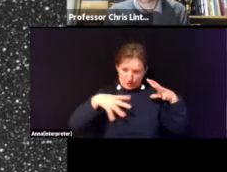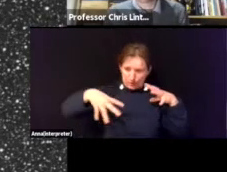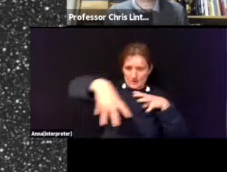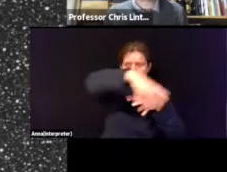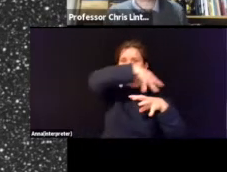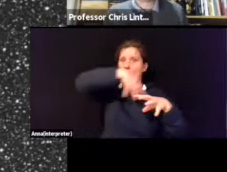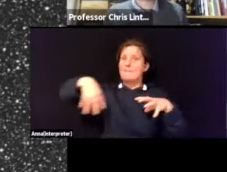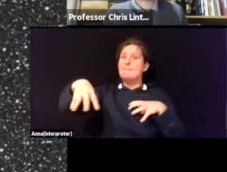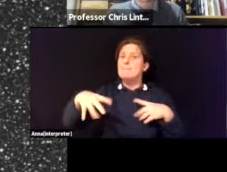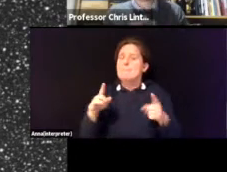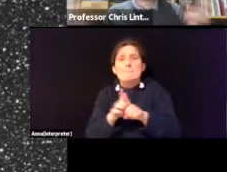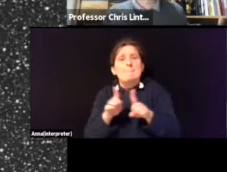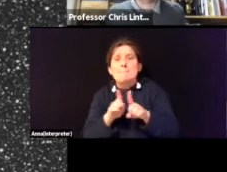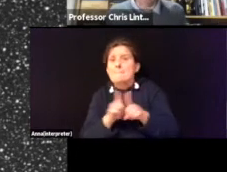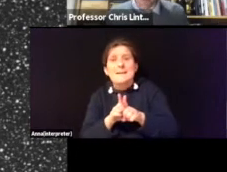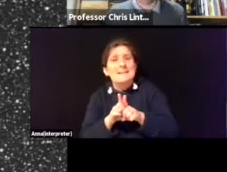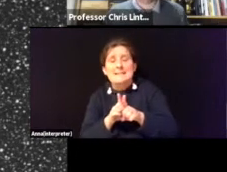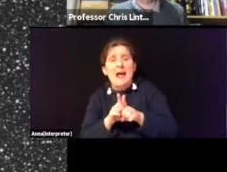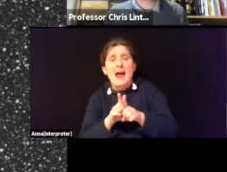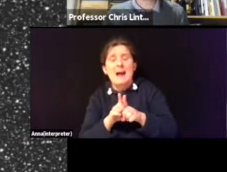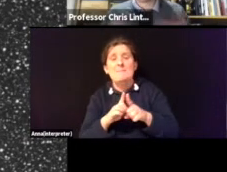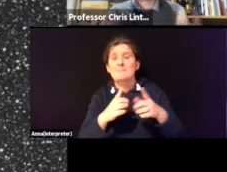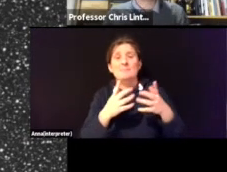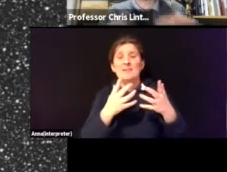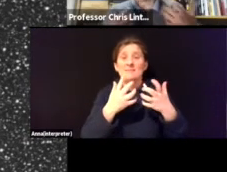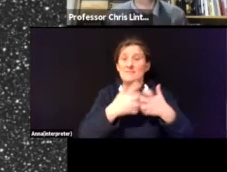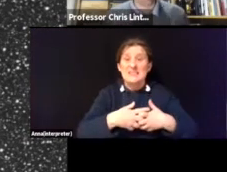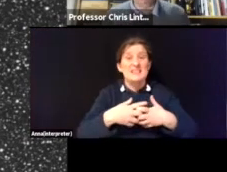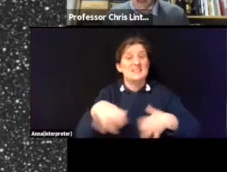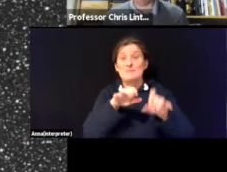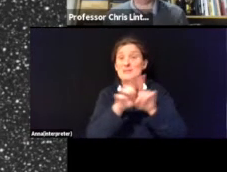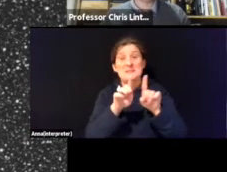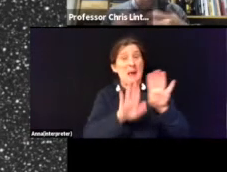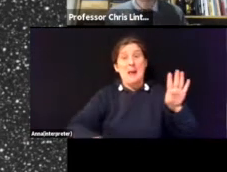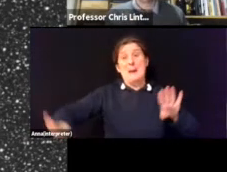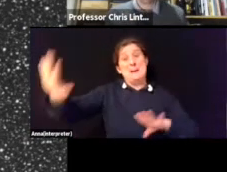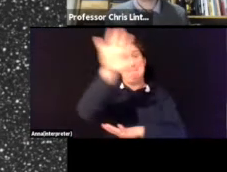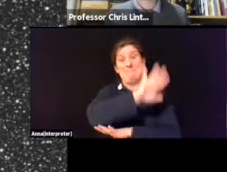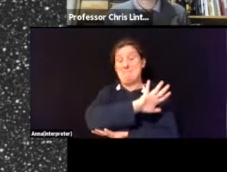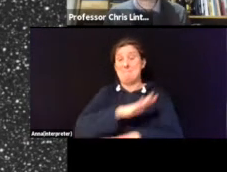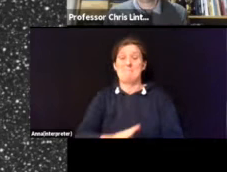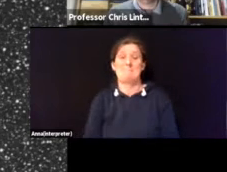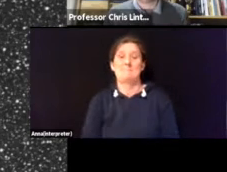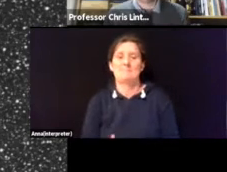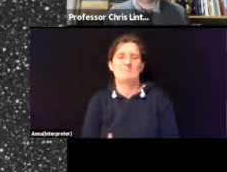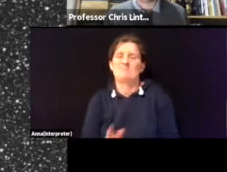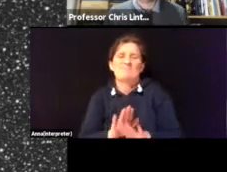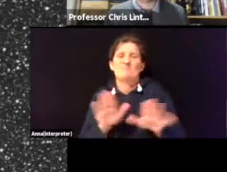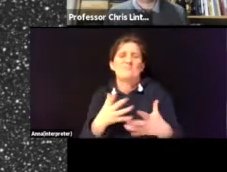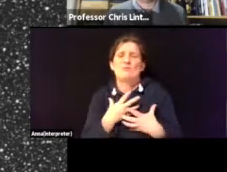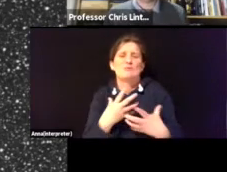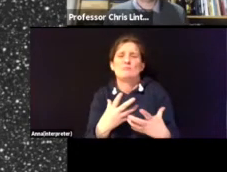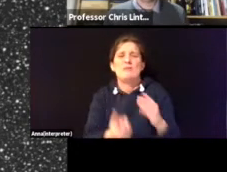that's the same physics and chemistry that we know exists throughout the galaxy. And so the processes that happened here, it's not surprising that they